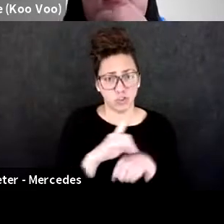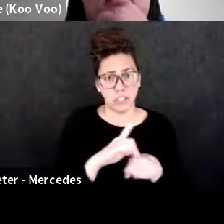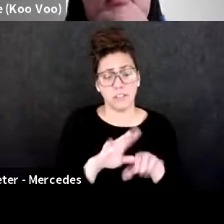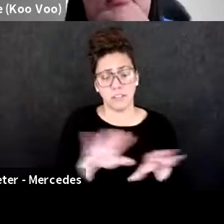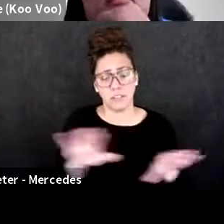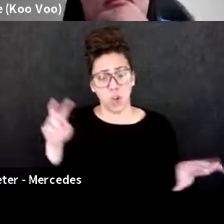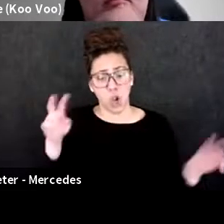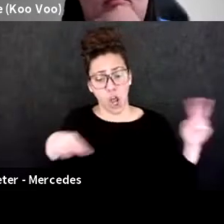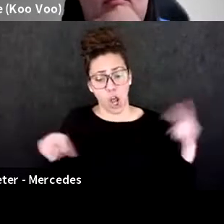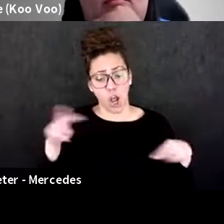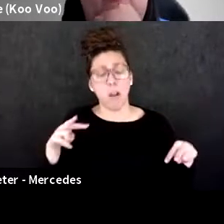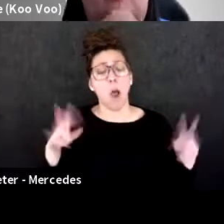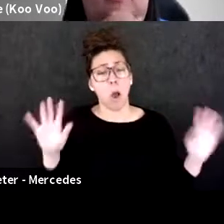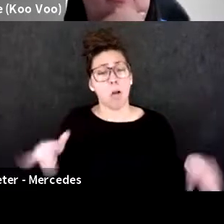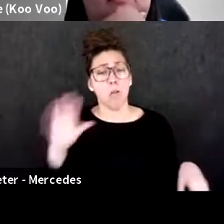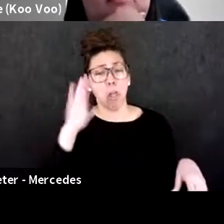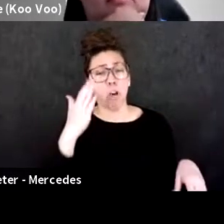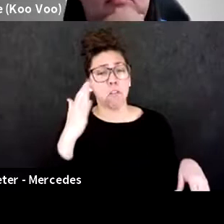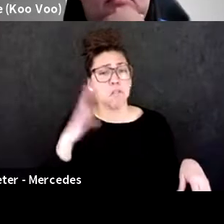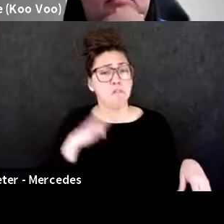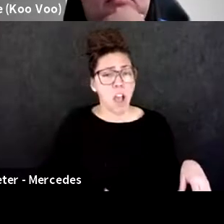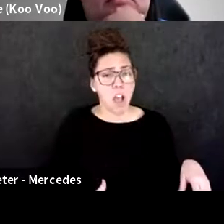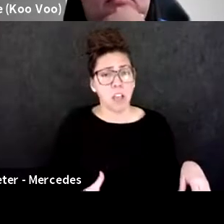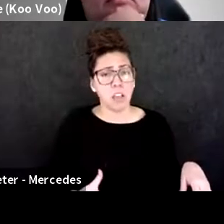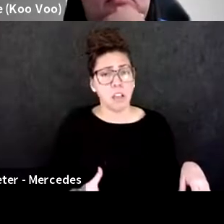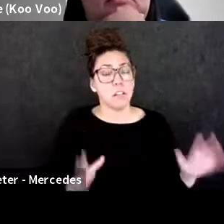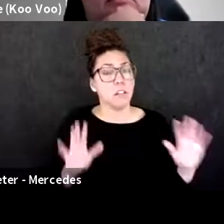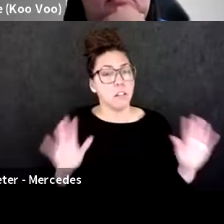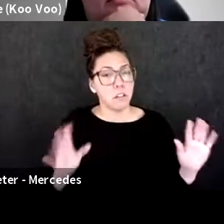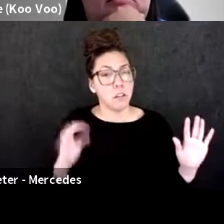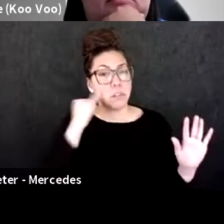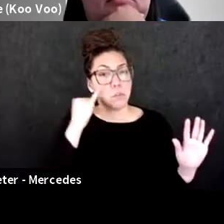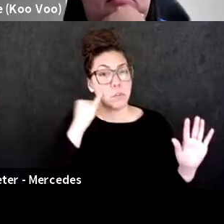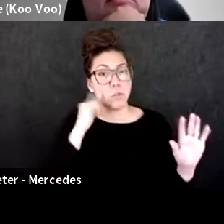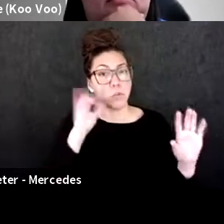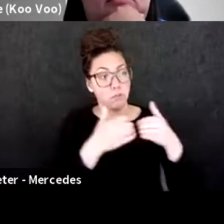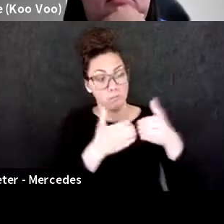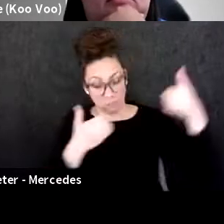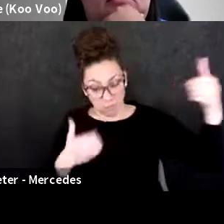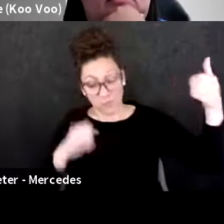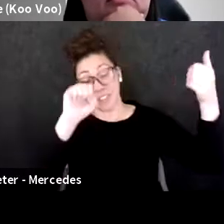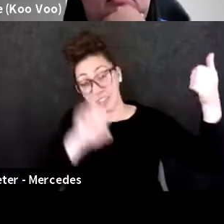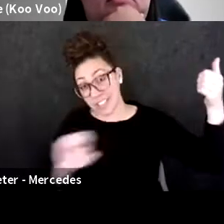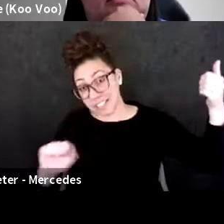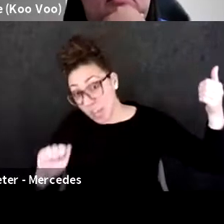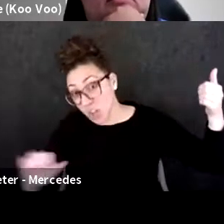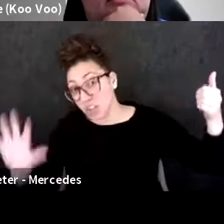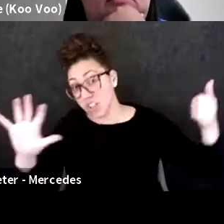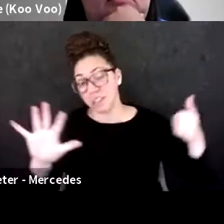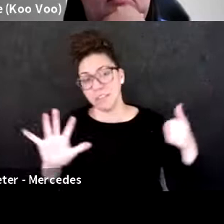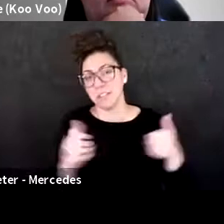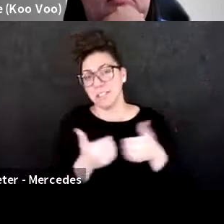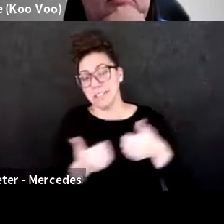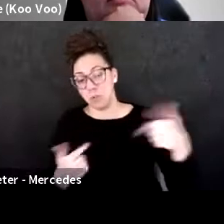start disaggregating the Asian data and look at Southeast Asians, pulled away from Chinese, Japanese, and other groups that have been here